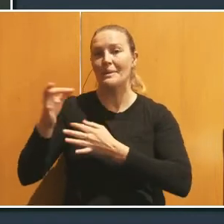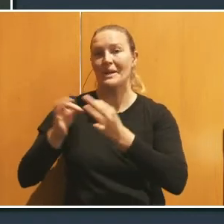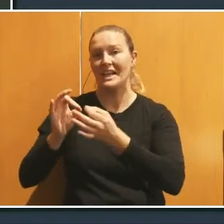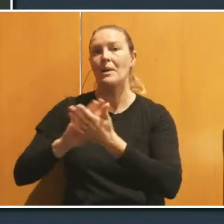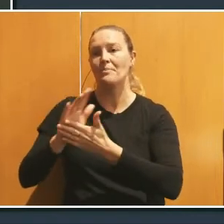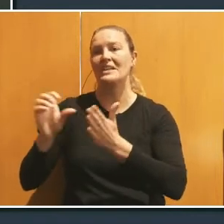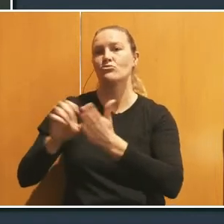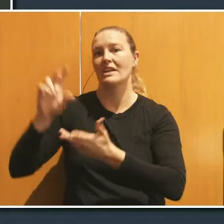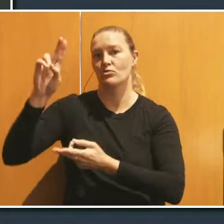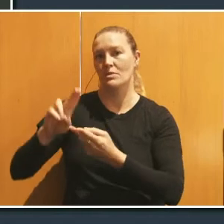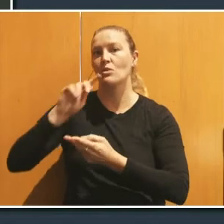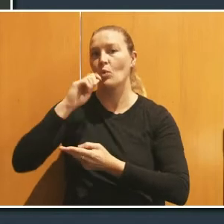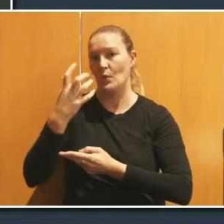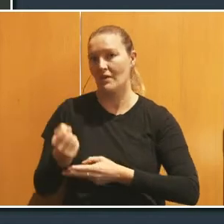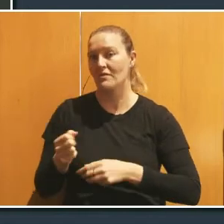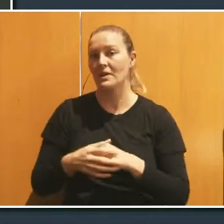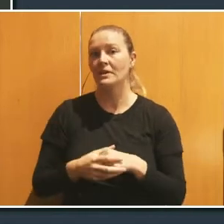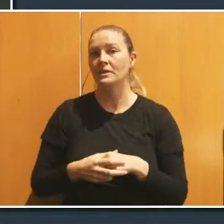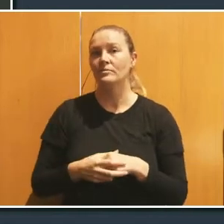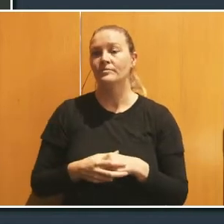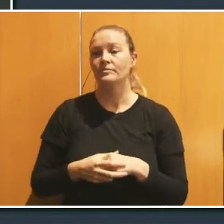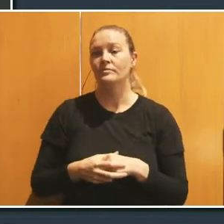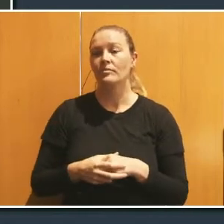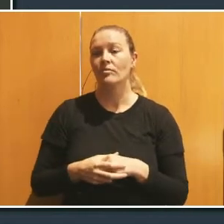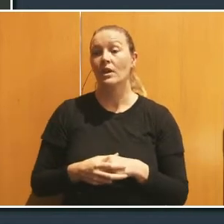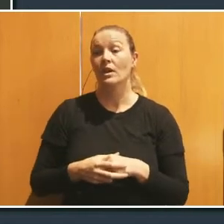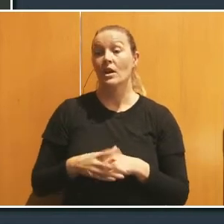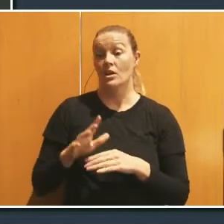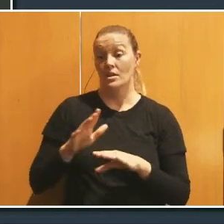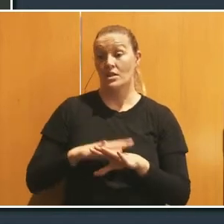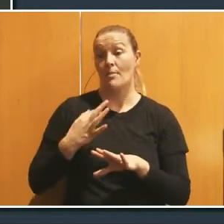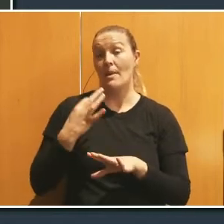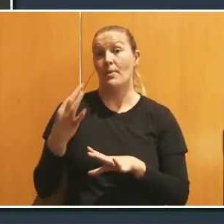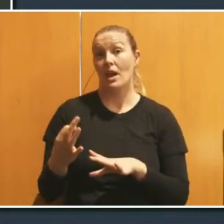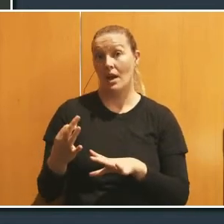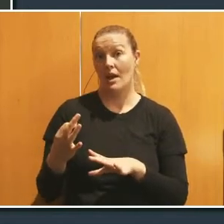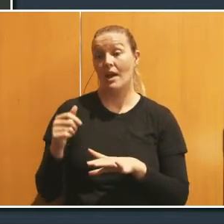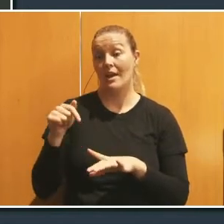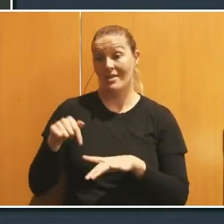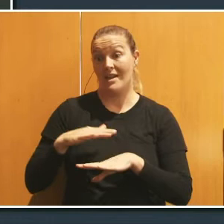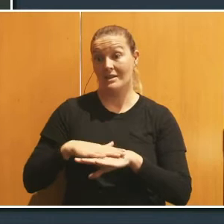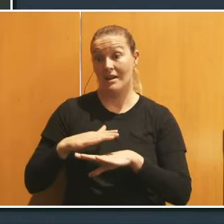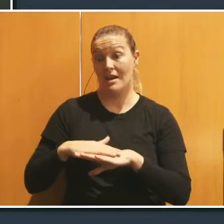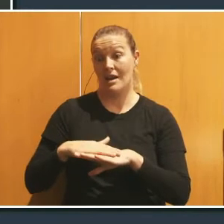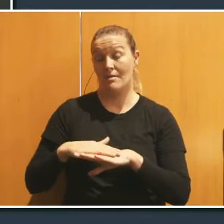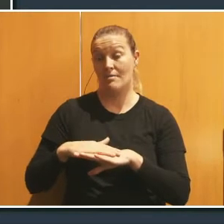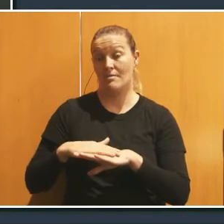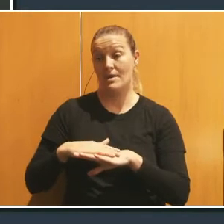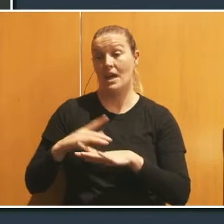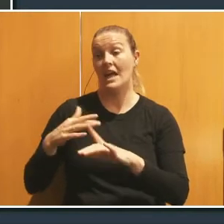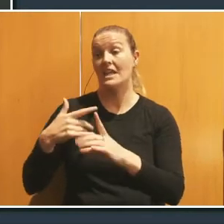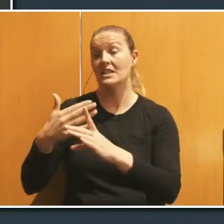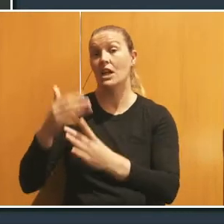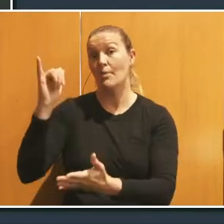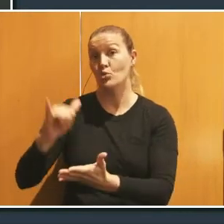rates remission on it. And then a period from the time of that application being approved, so